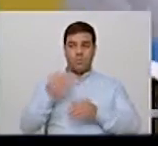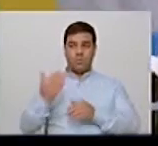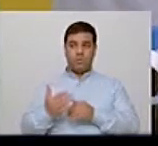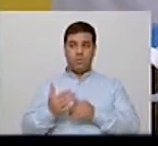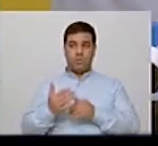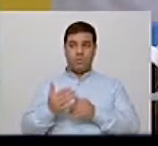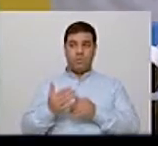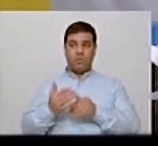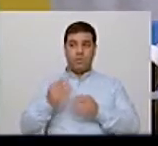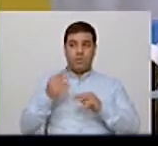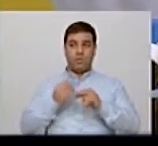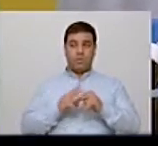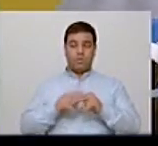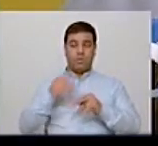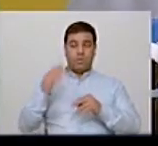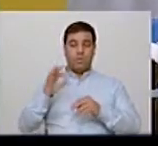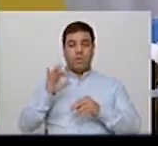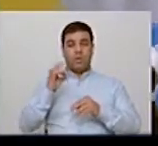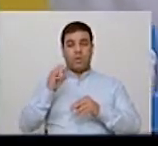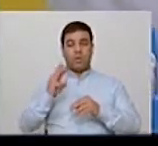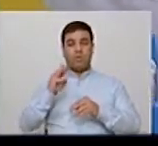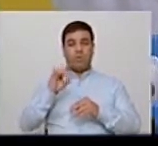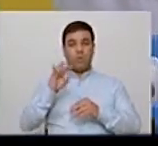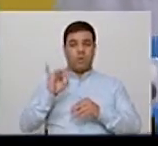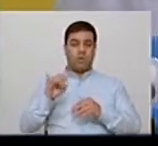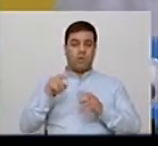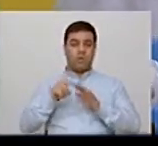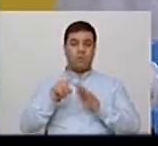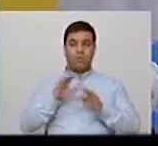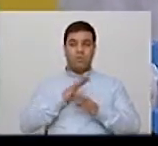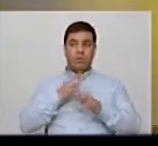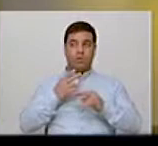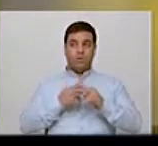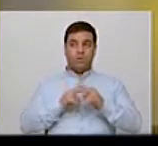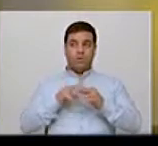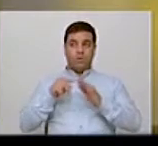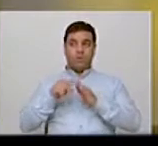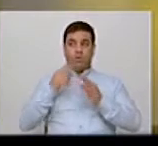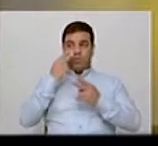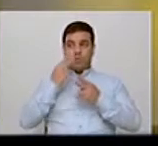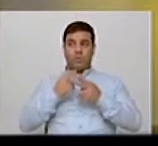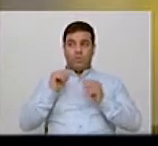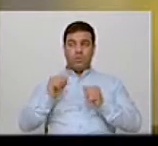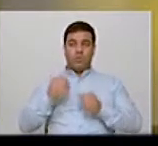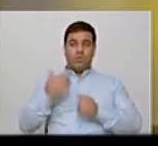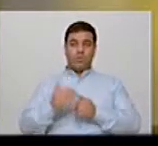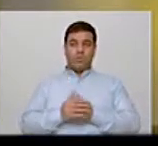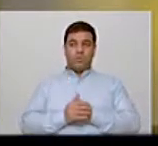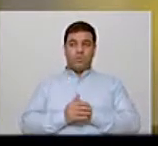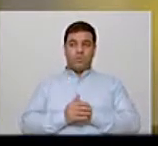bo'lmagan, ya'ni organik moddalar hosil bo'lmaganligini ko'rishimiz mumkin.